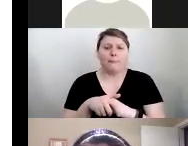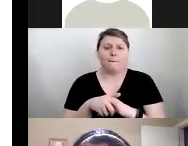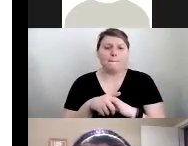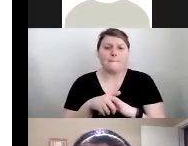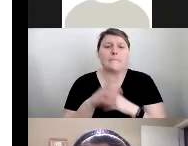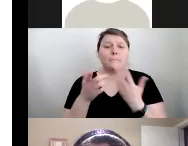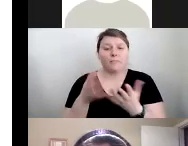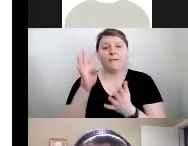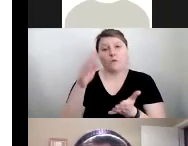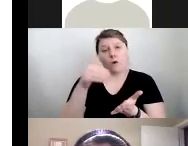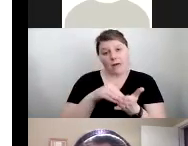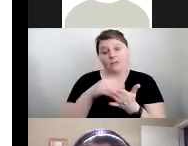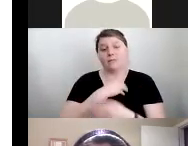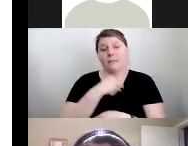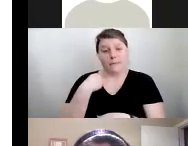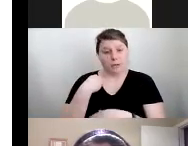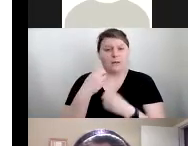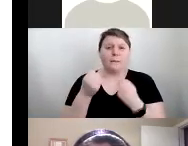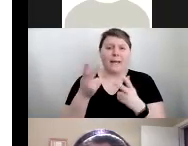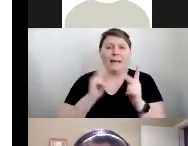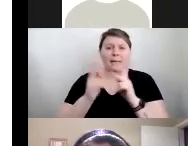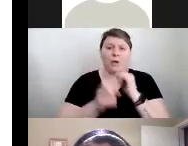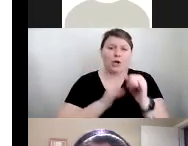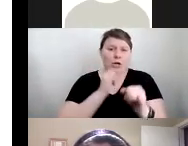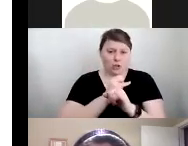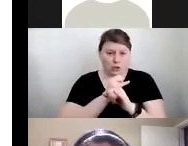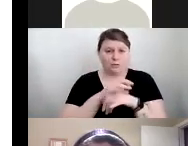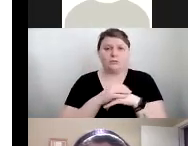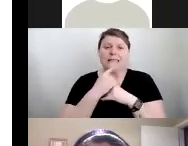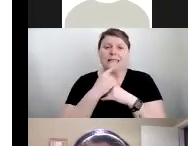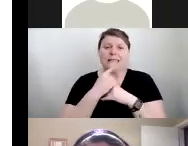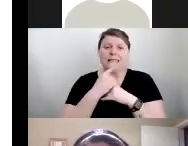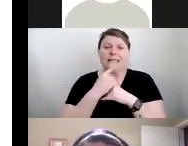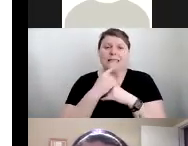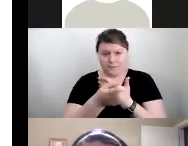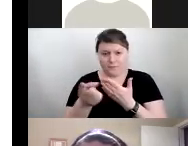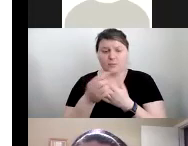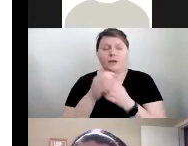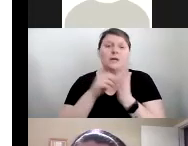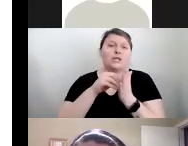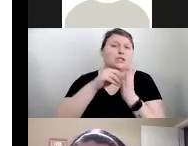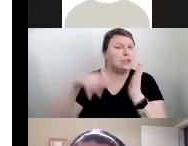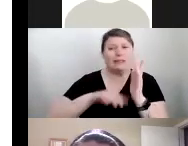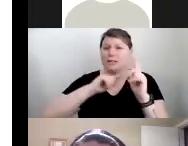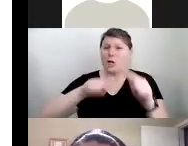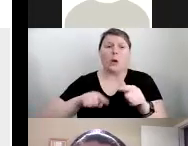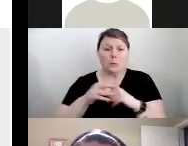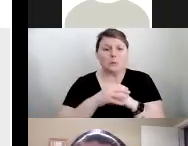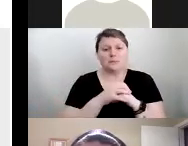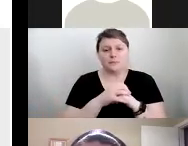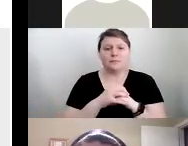So 4,000 members, many of whom are international. And as it says here, many students attend this.